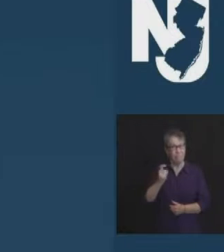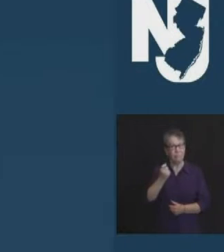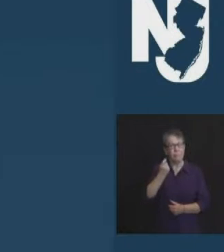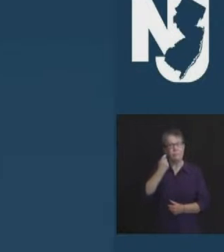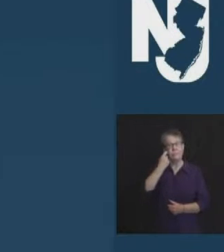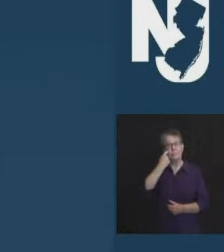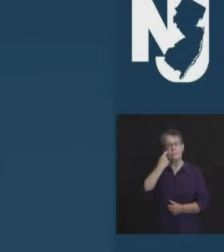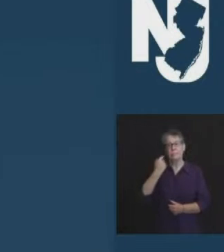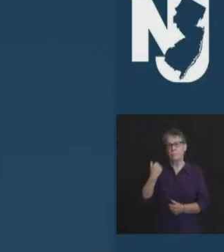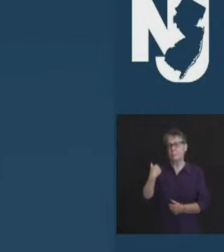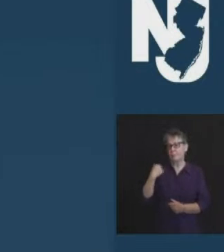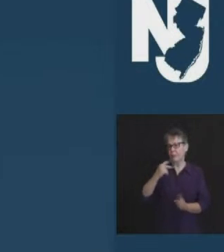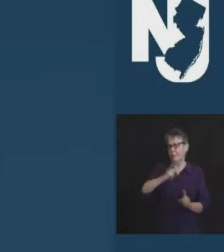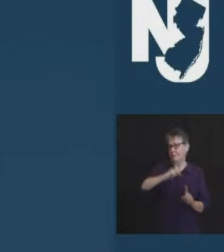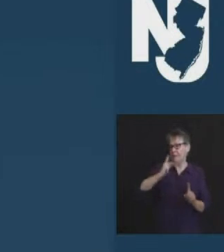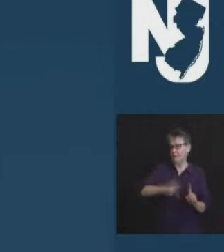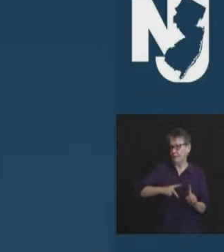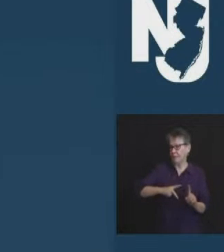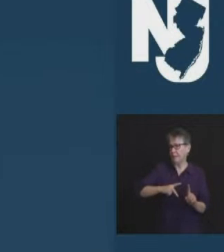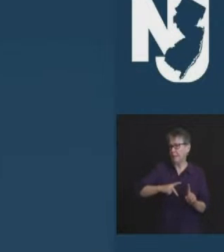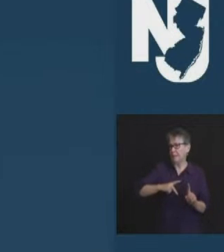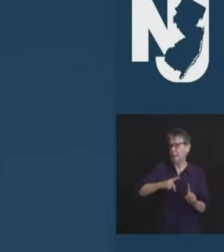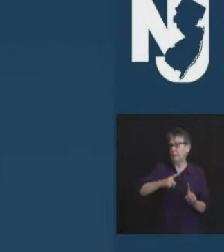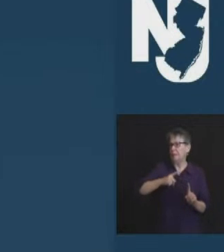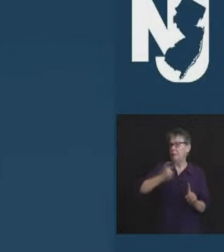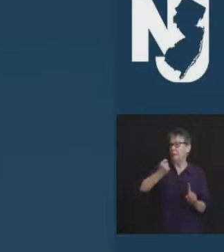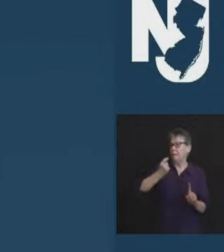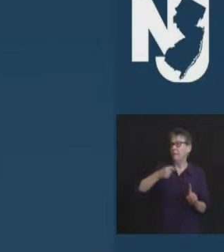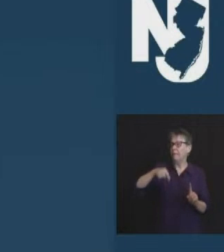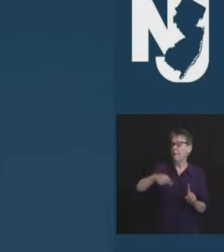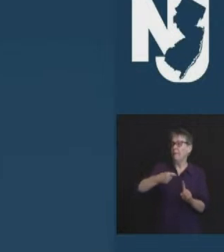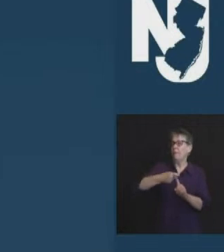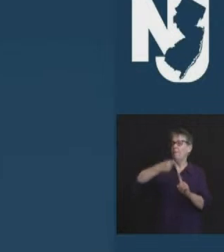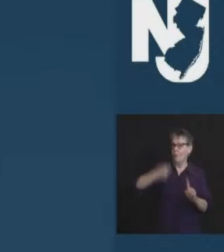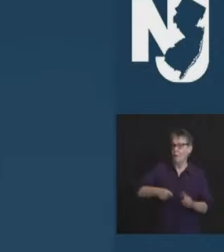New Jerseyan, you're always a New Jerseyan, and